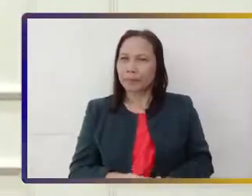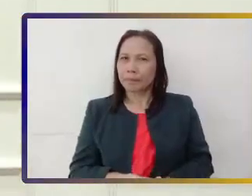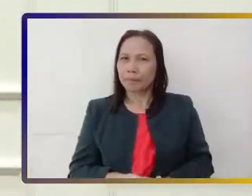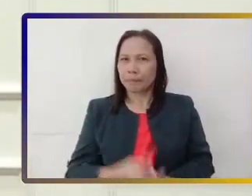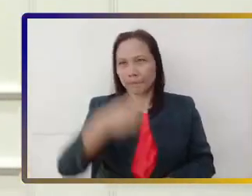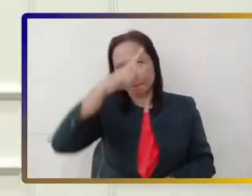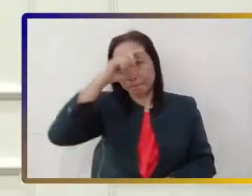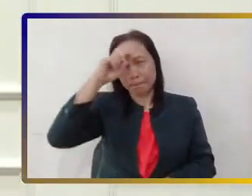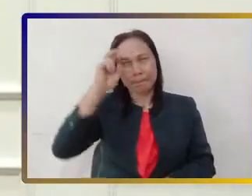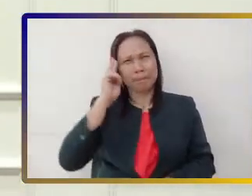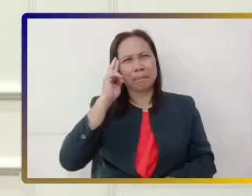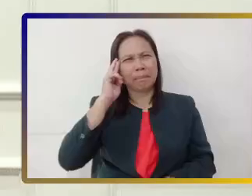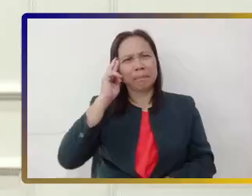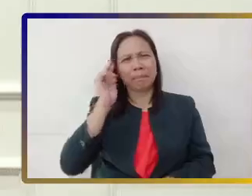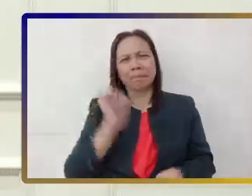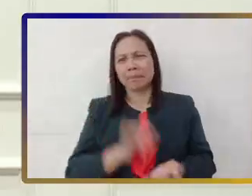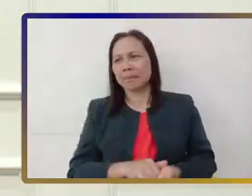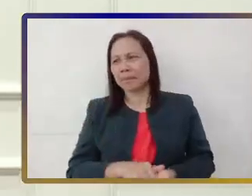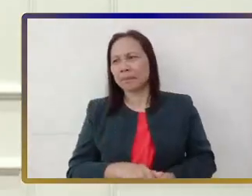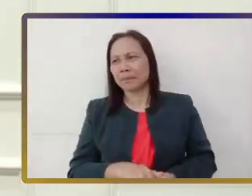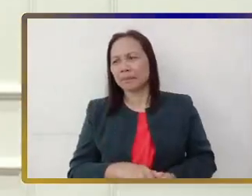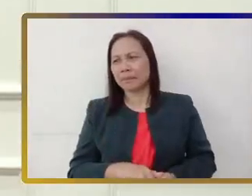Okay na